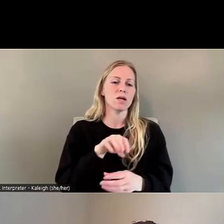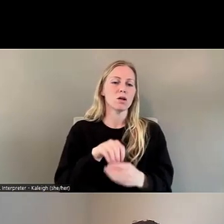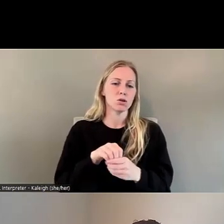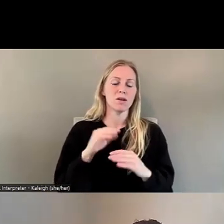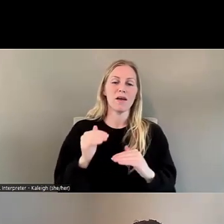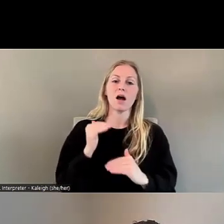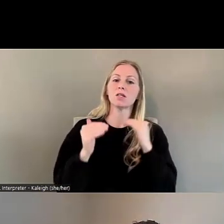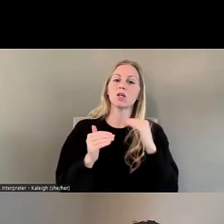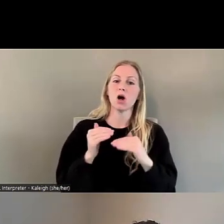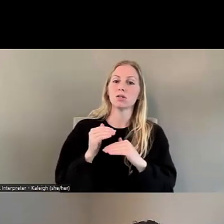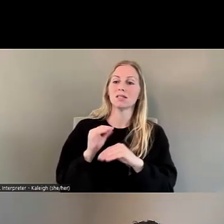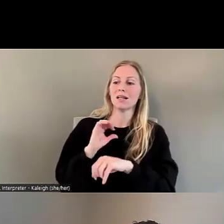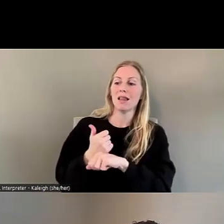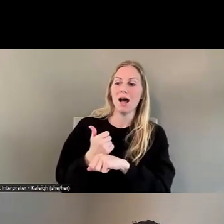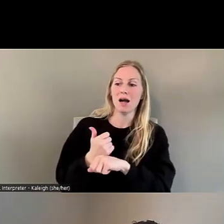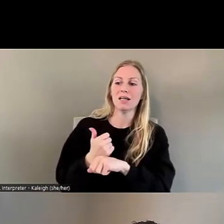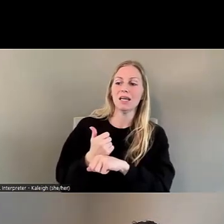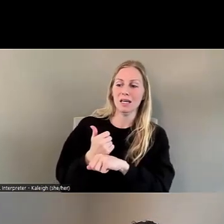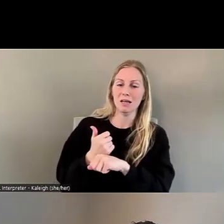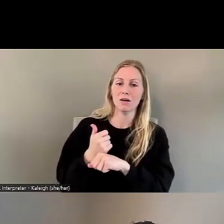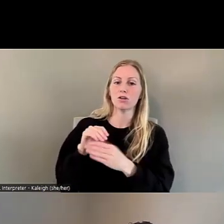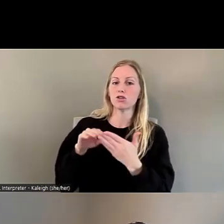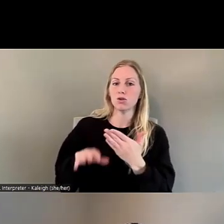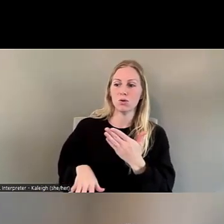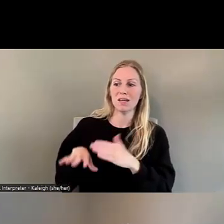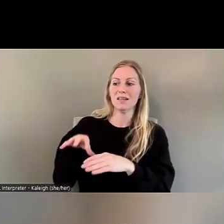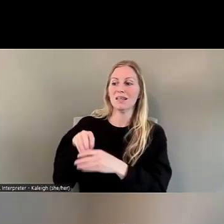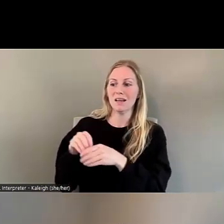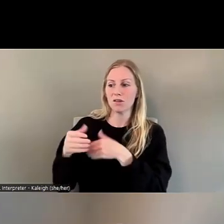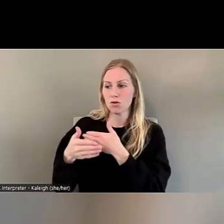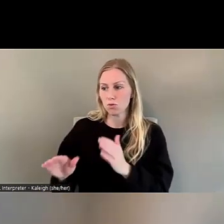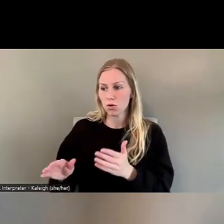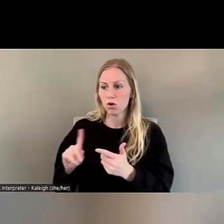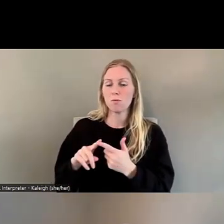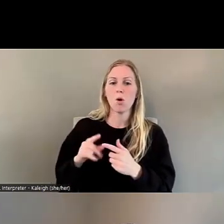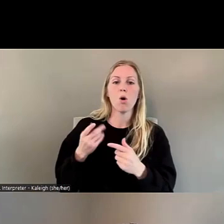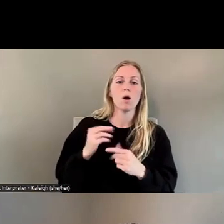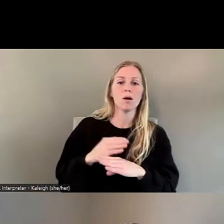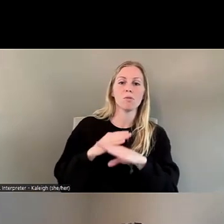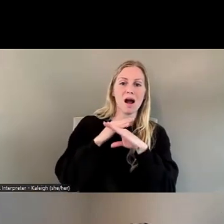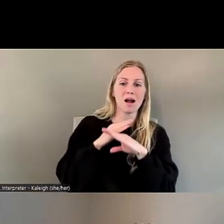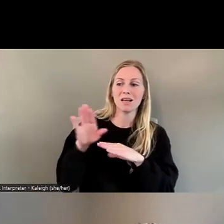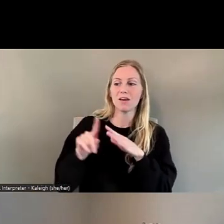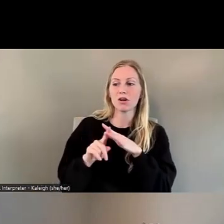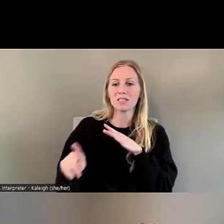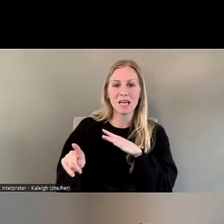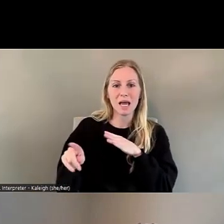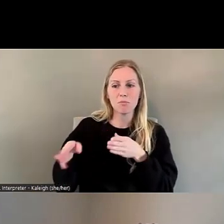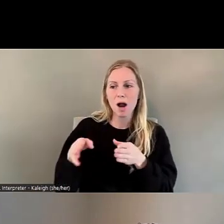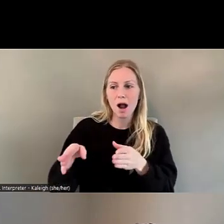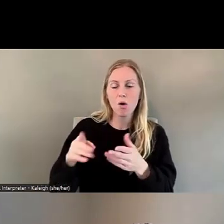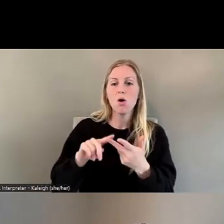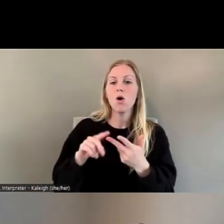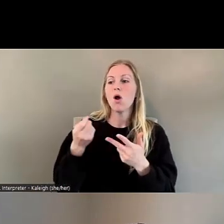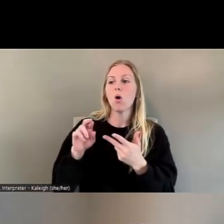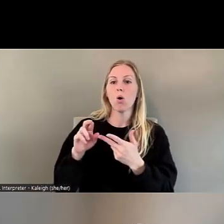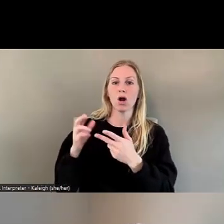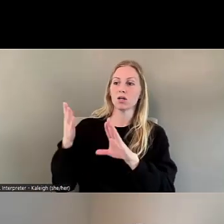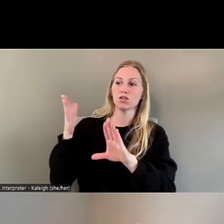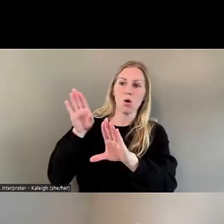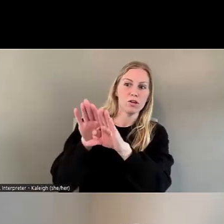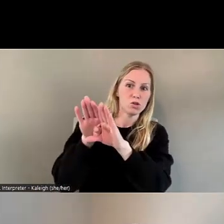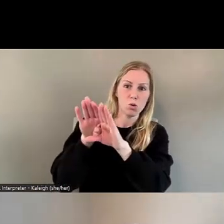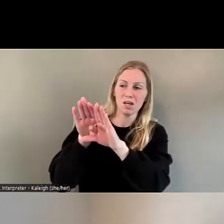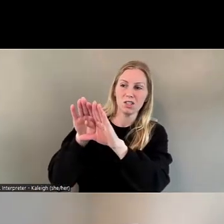a student's means of egress from a room or area, blocking a student's escape route, or holding the door shut is considered